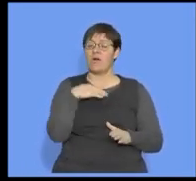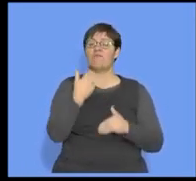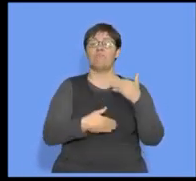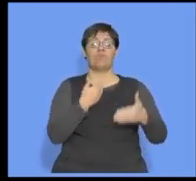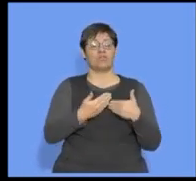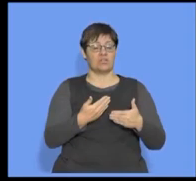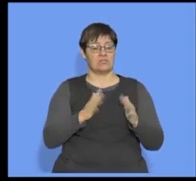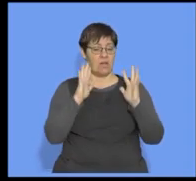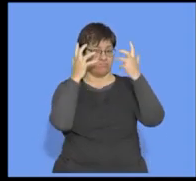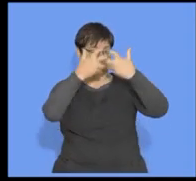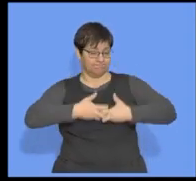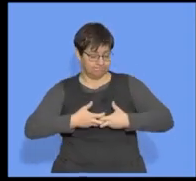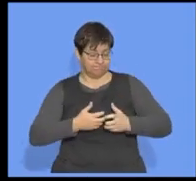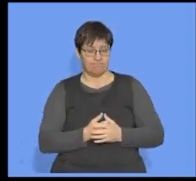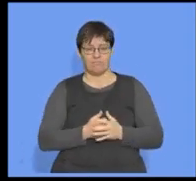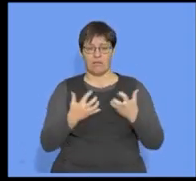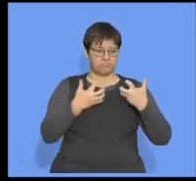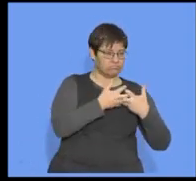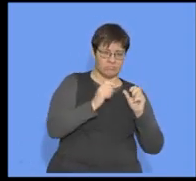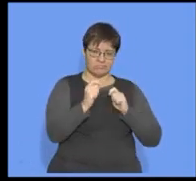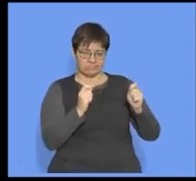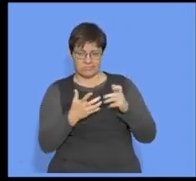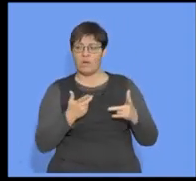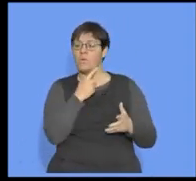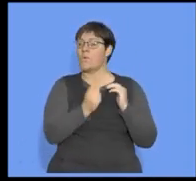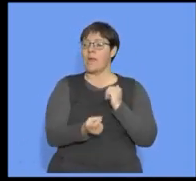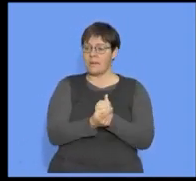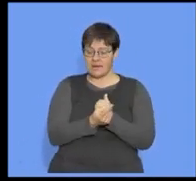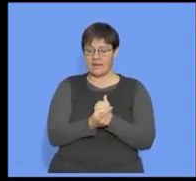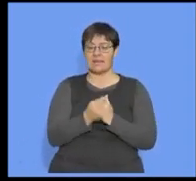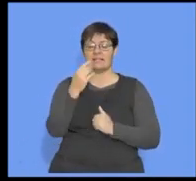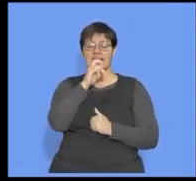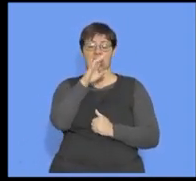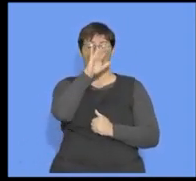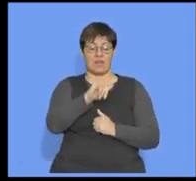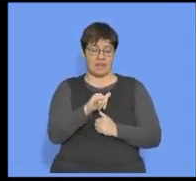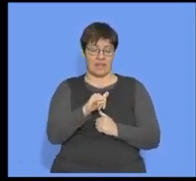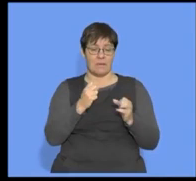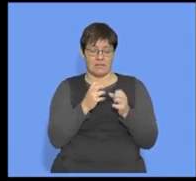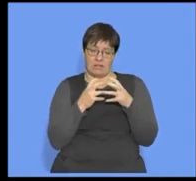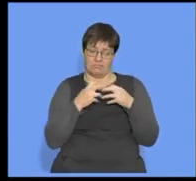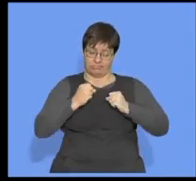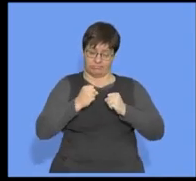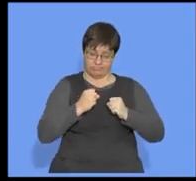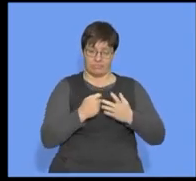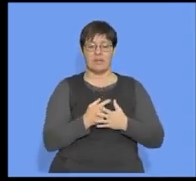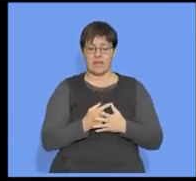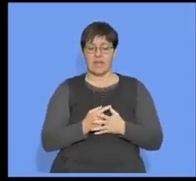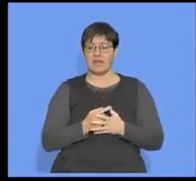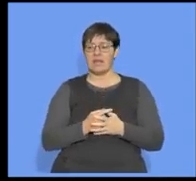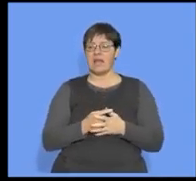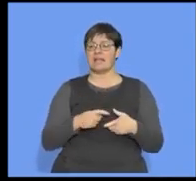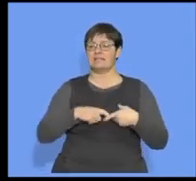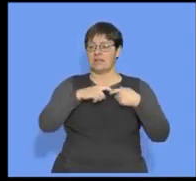So we're looking at the process as accommodation, and what is happening there? The ciliary muscle